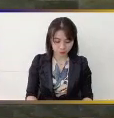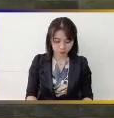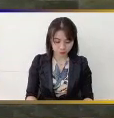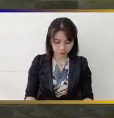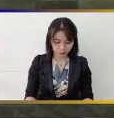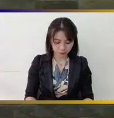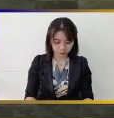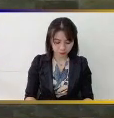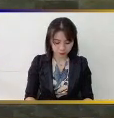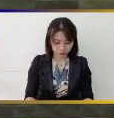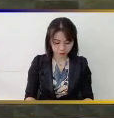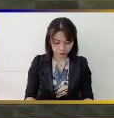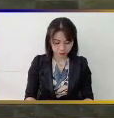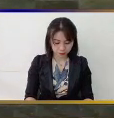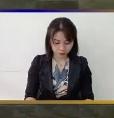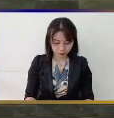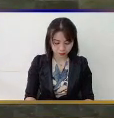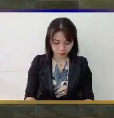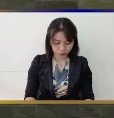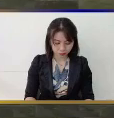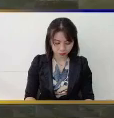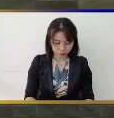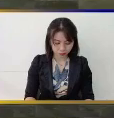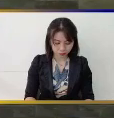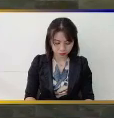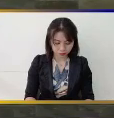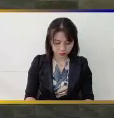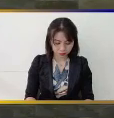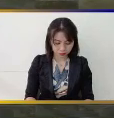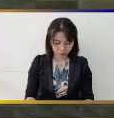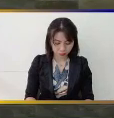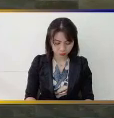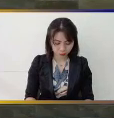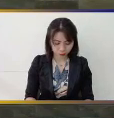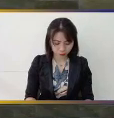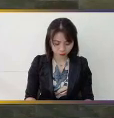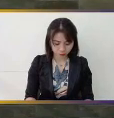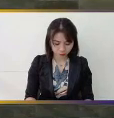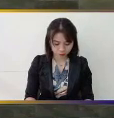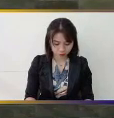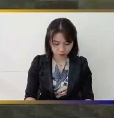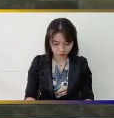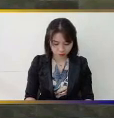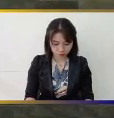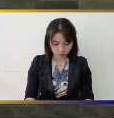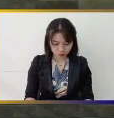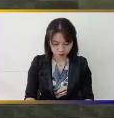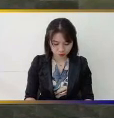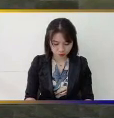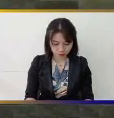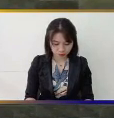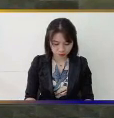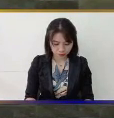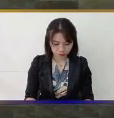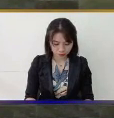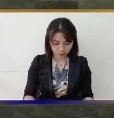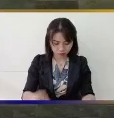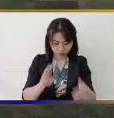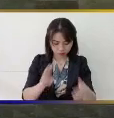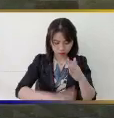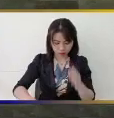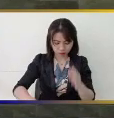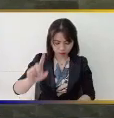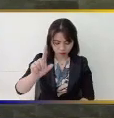of infirmity. Okay? 18 years and was